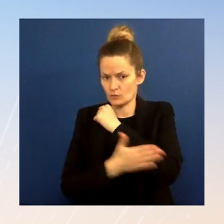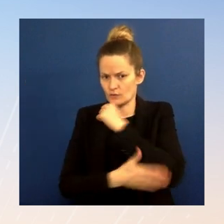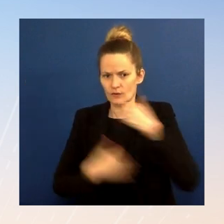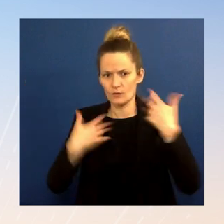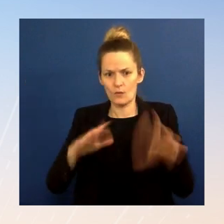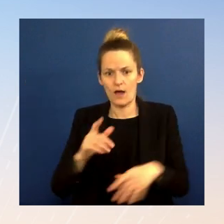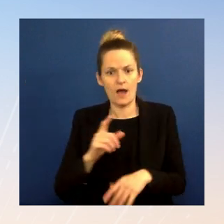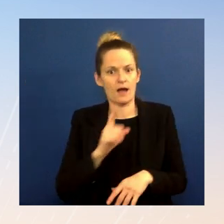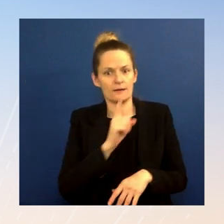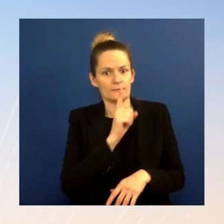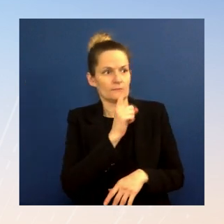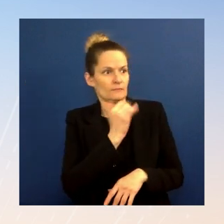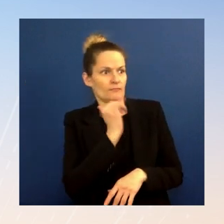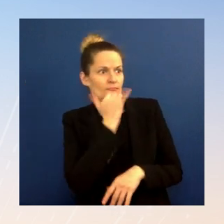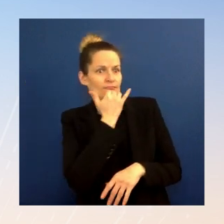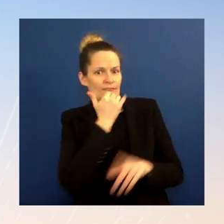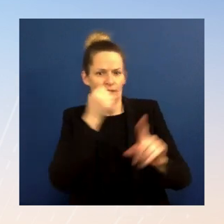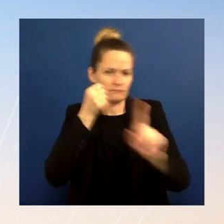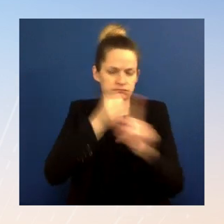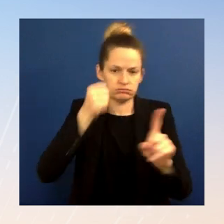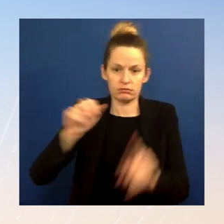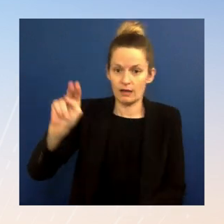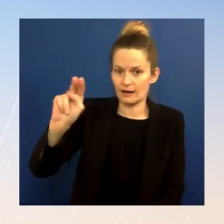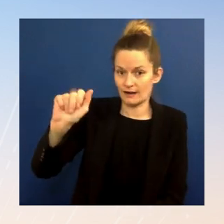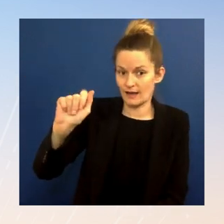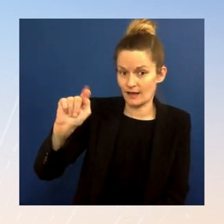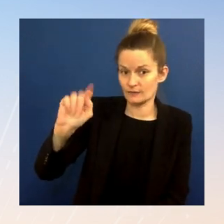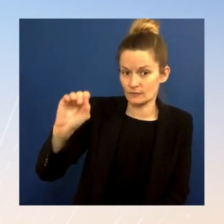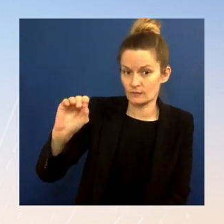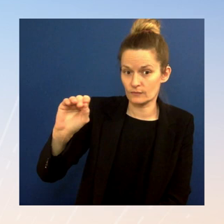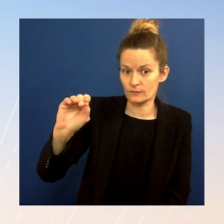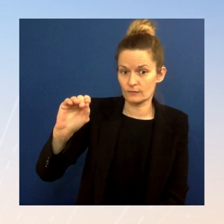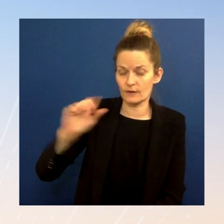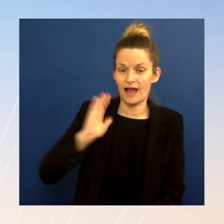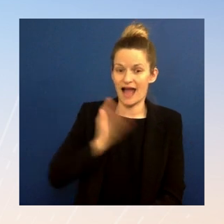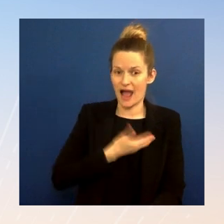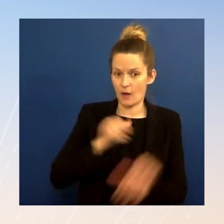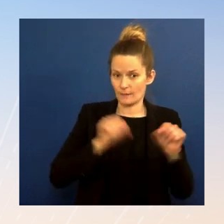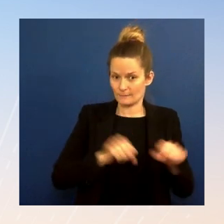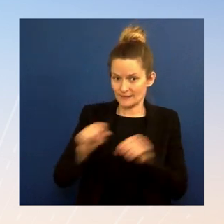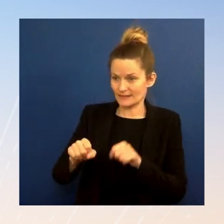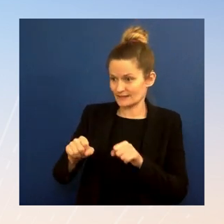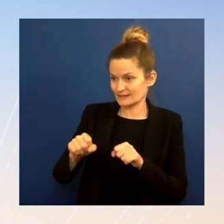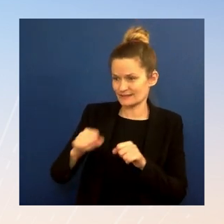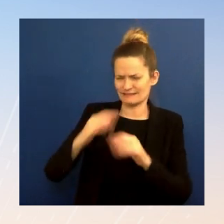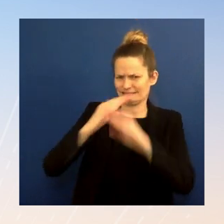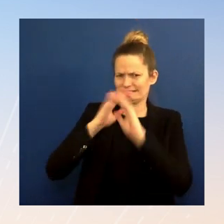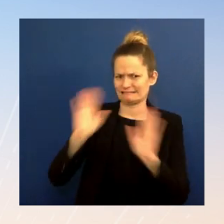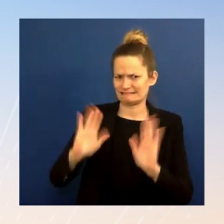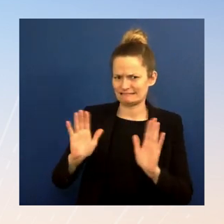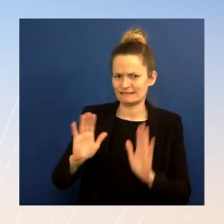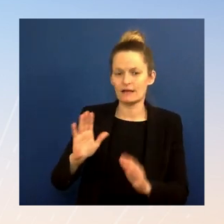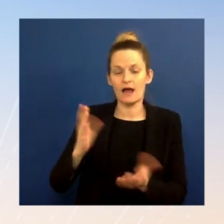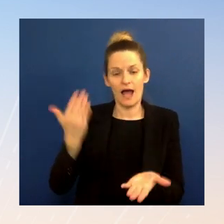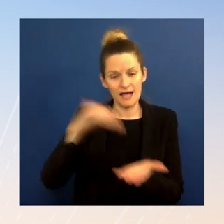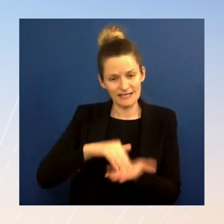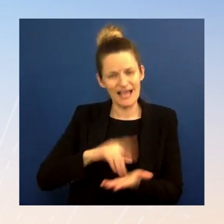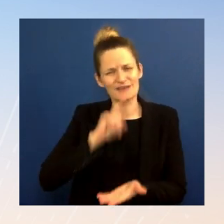or our own. And again, this is something the Department of Defense can most effectively speak to, but a lot of these military